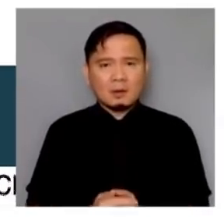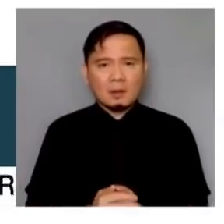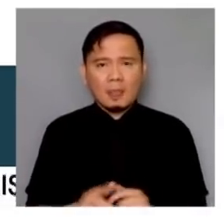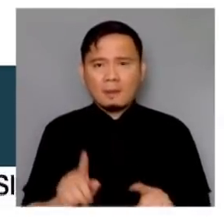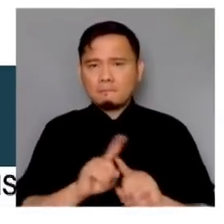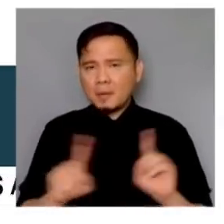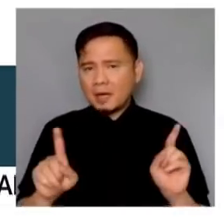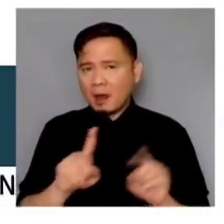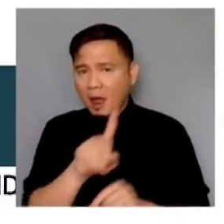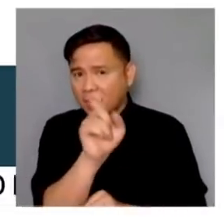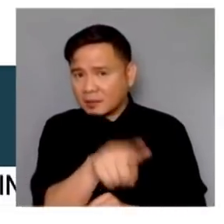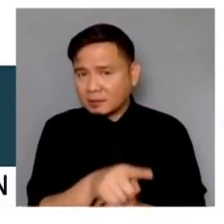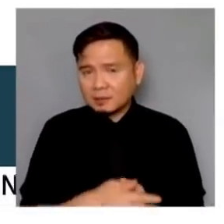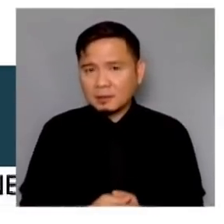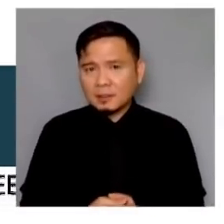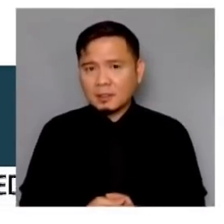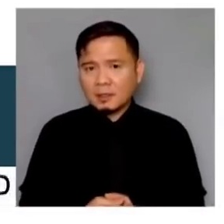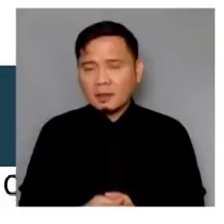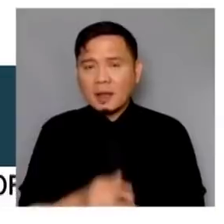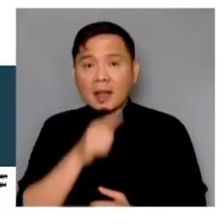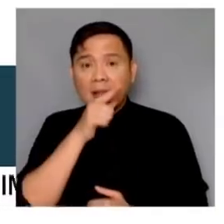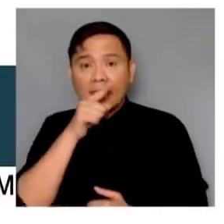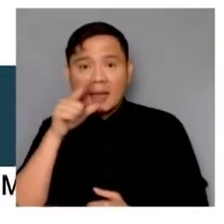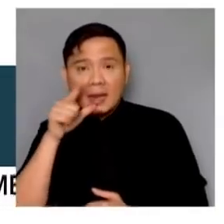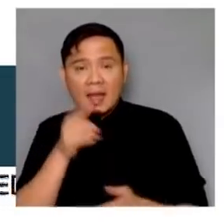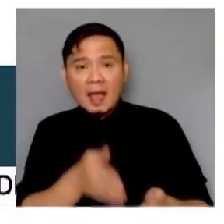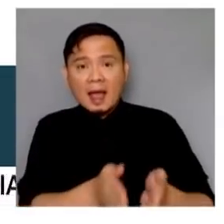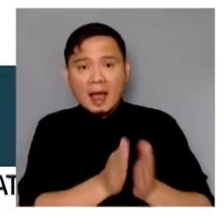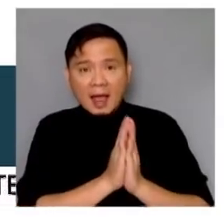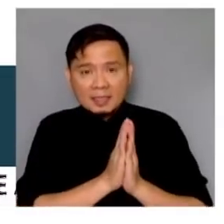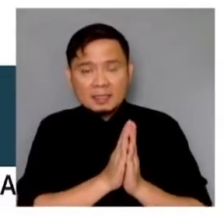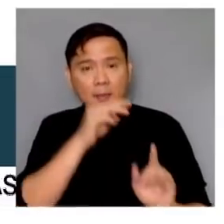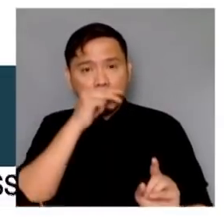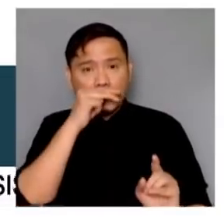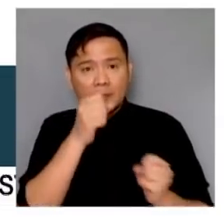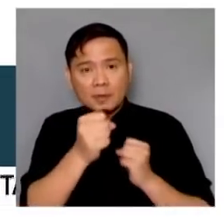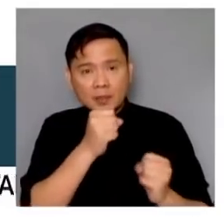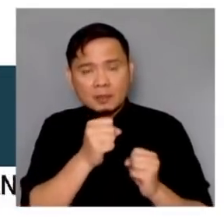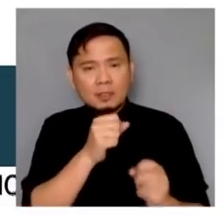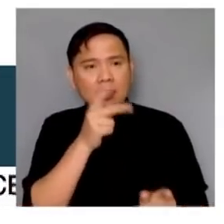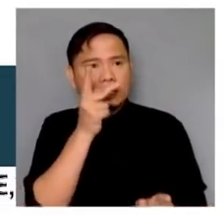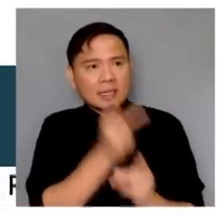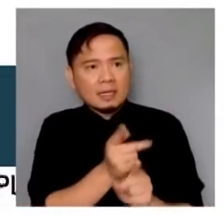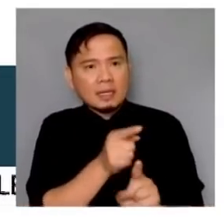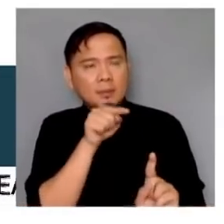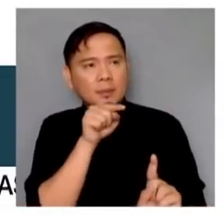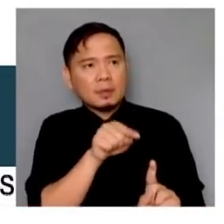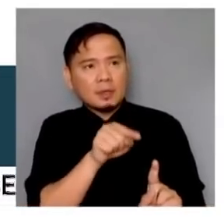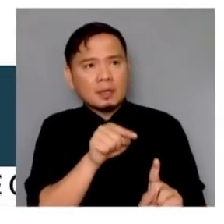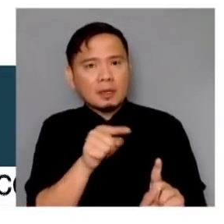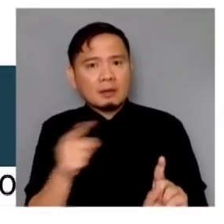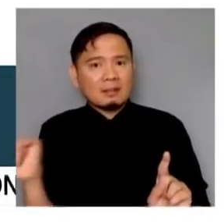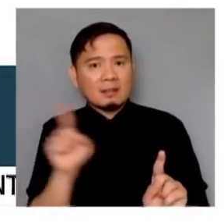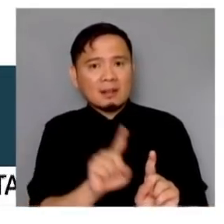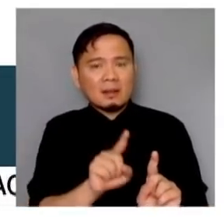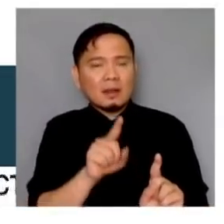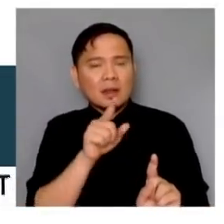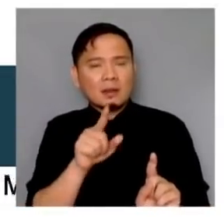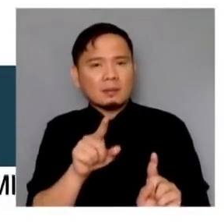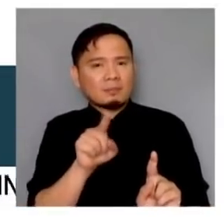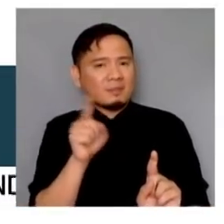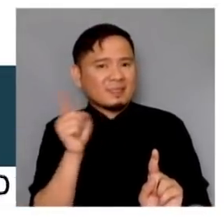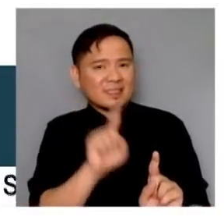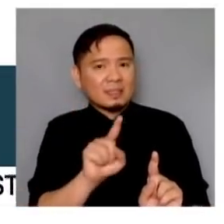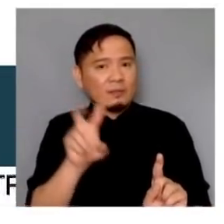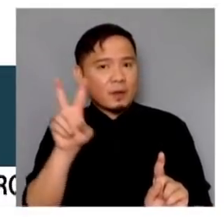the vice president asked Senator Pacquiao to keep that vice presidential post open only